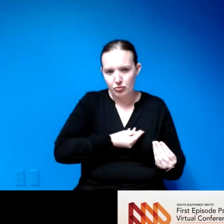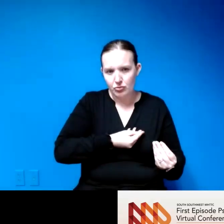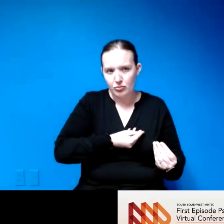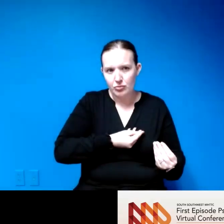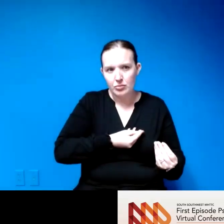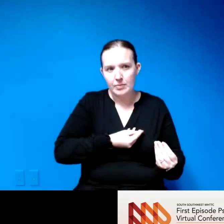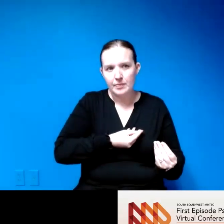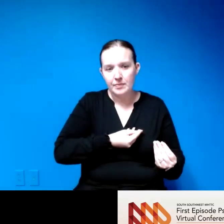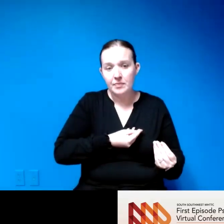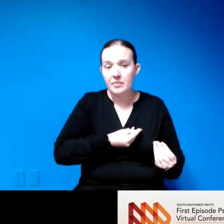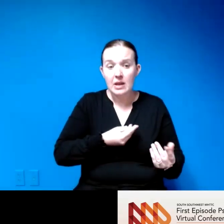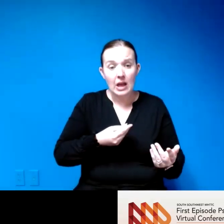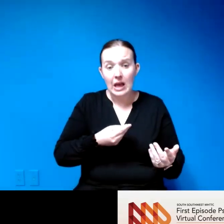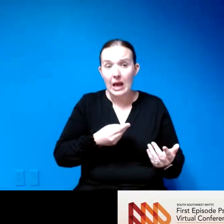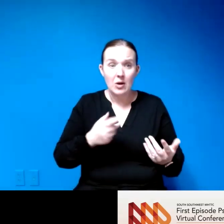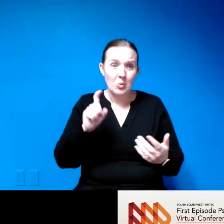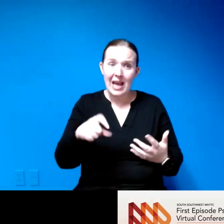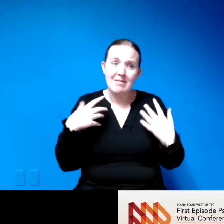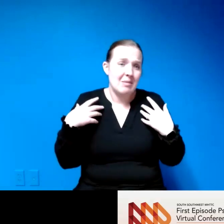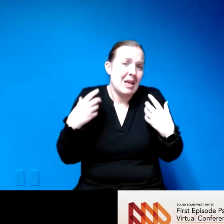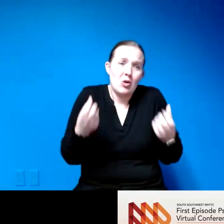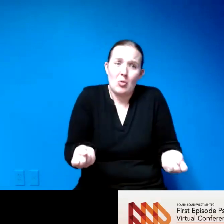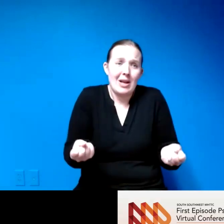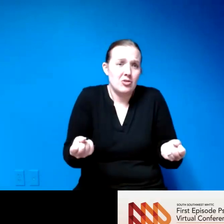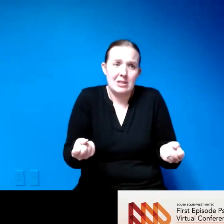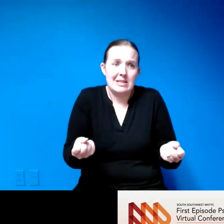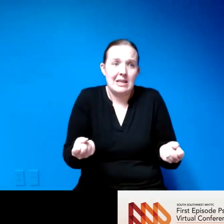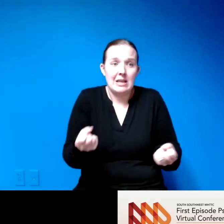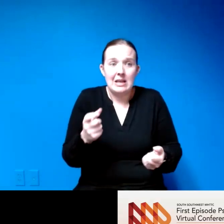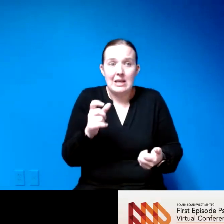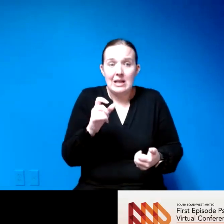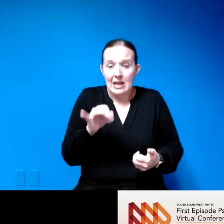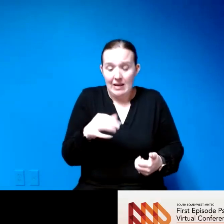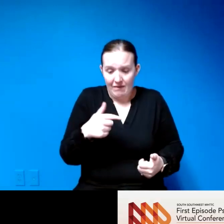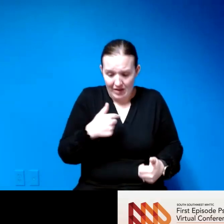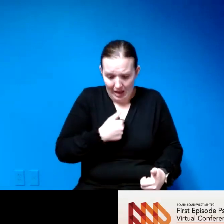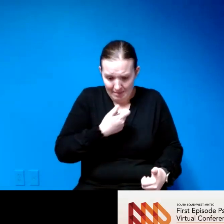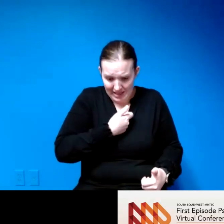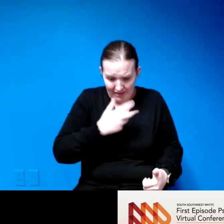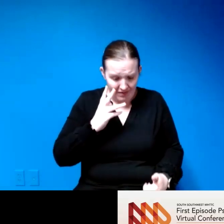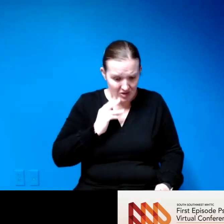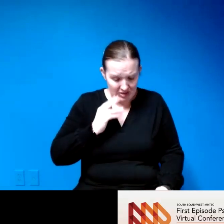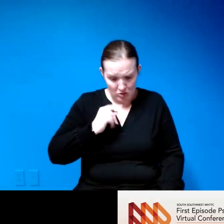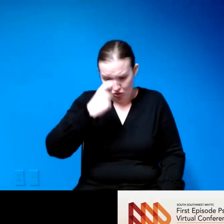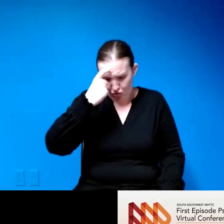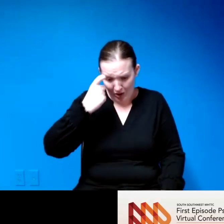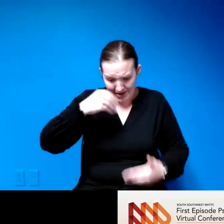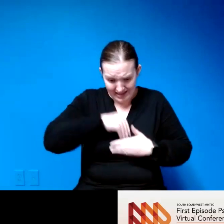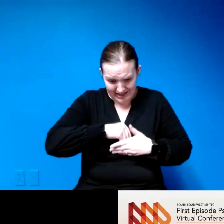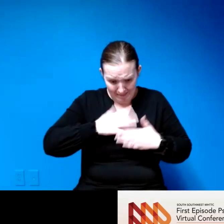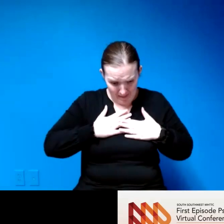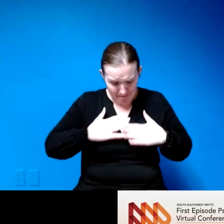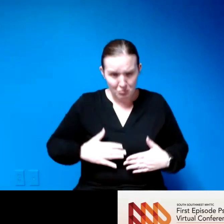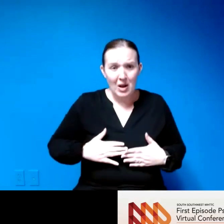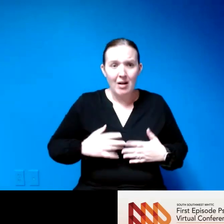And it takes courage, and it's not always easy. If I'm someone who has experienced trauma in my body, it's hard for me